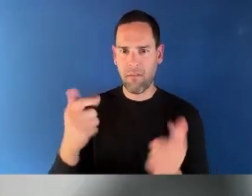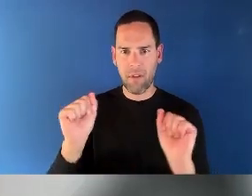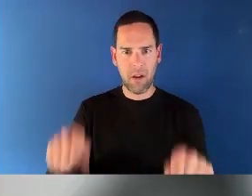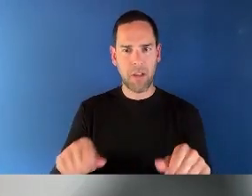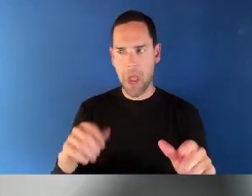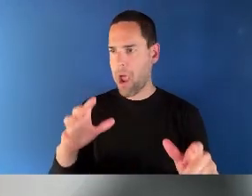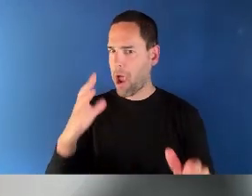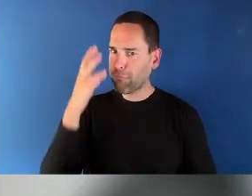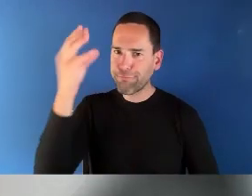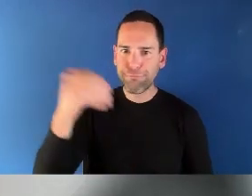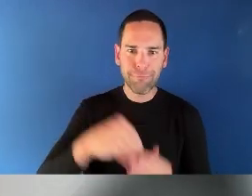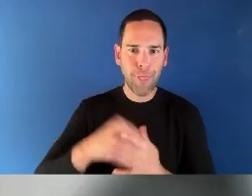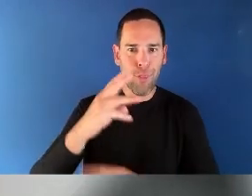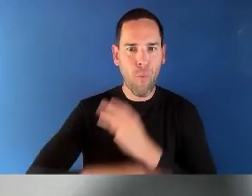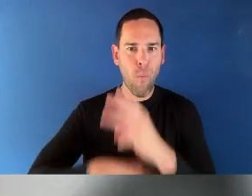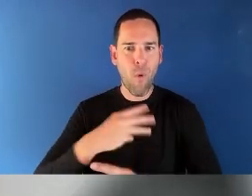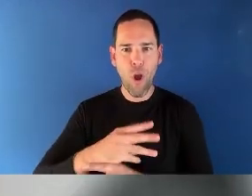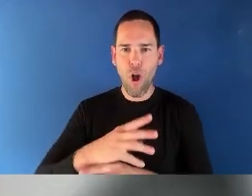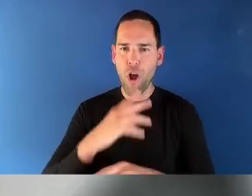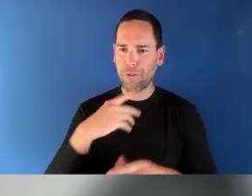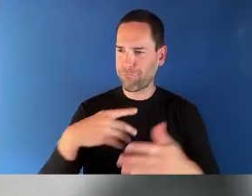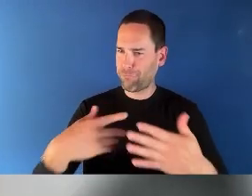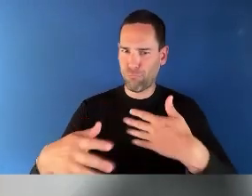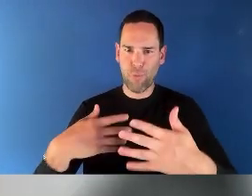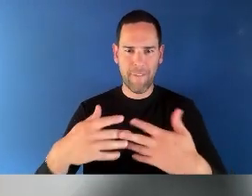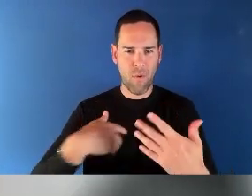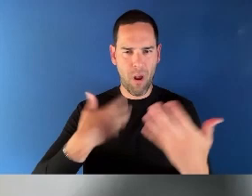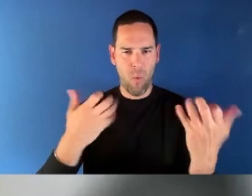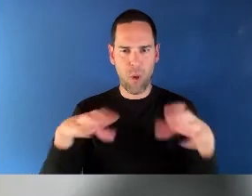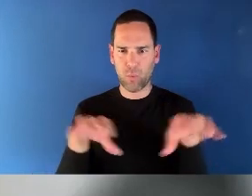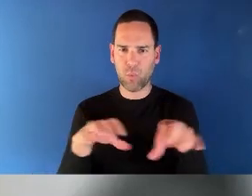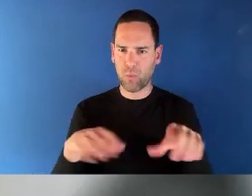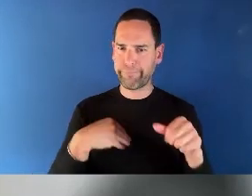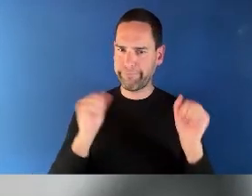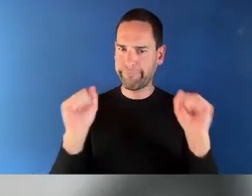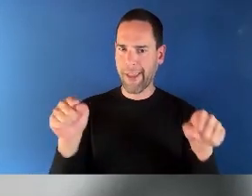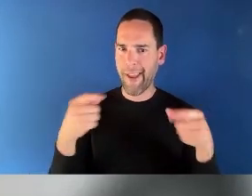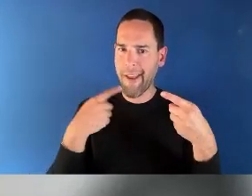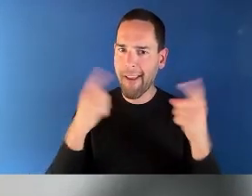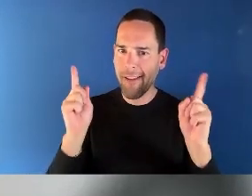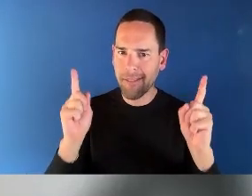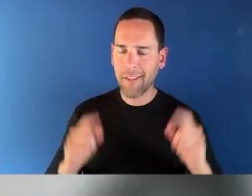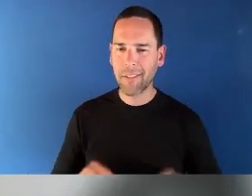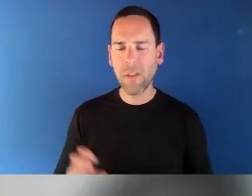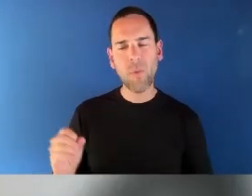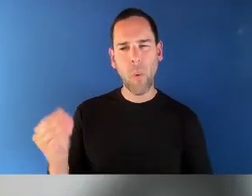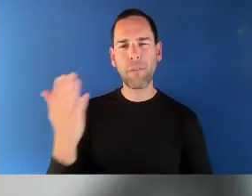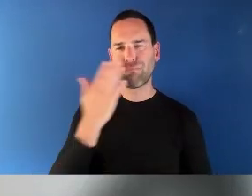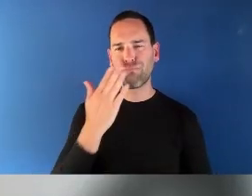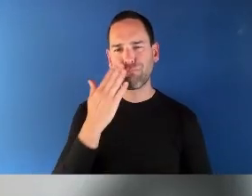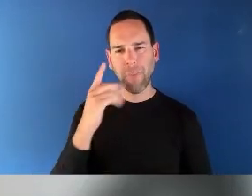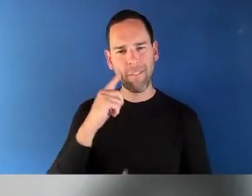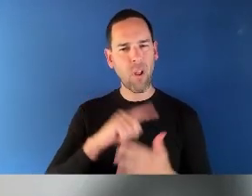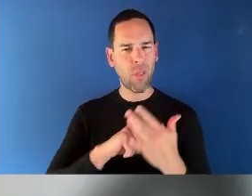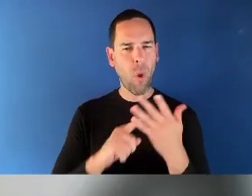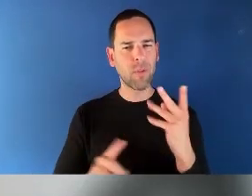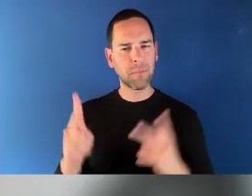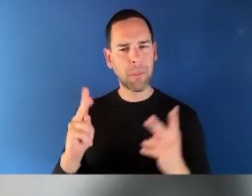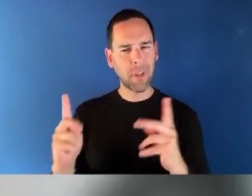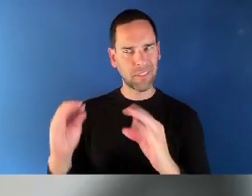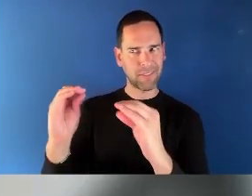do anything. So I'm just really grateful for them and the lessons that they helped teach